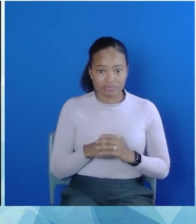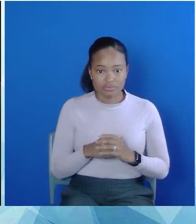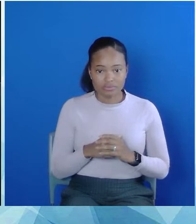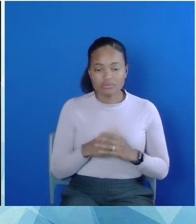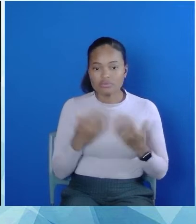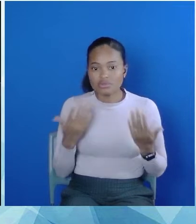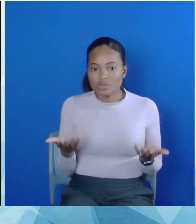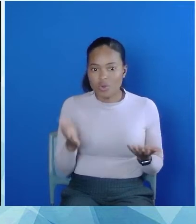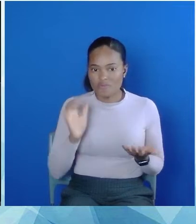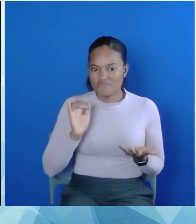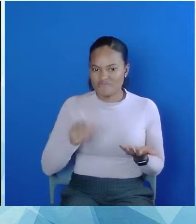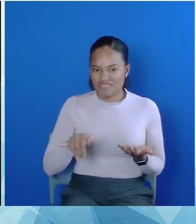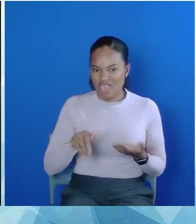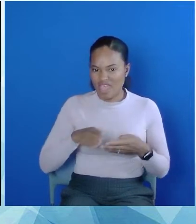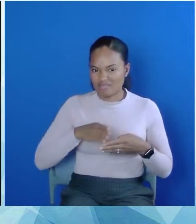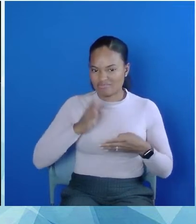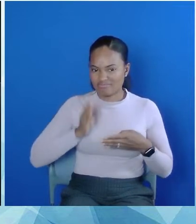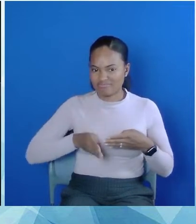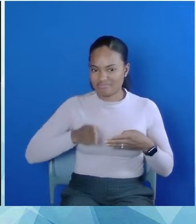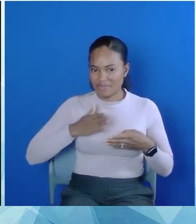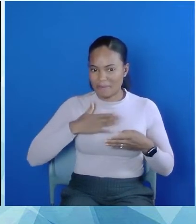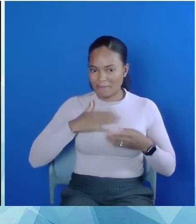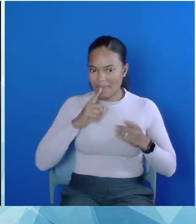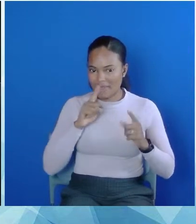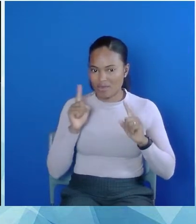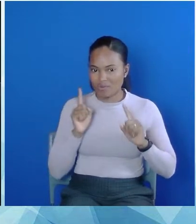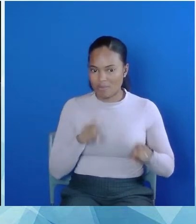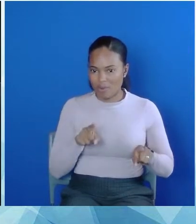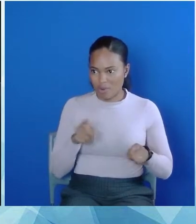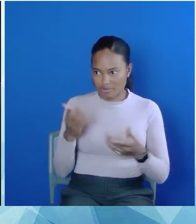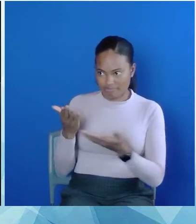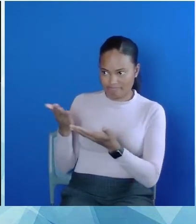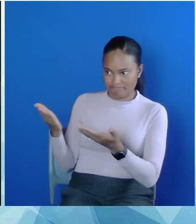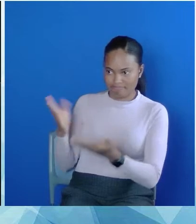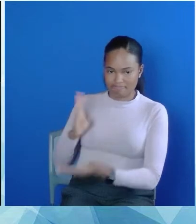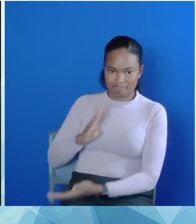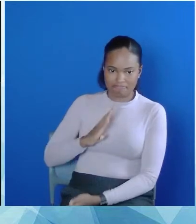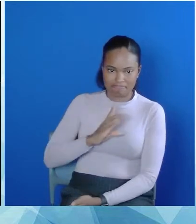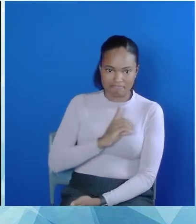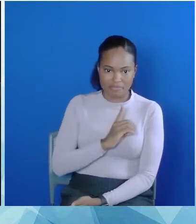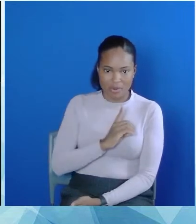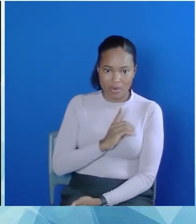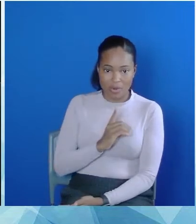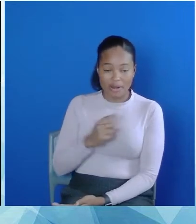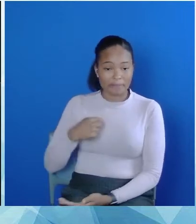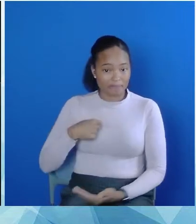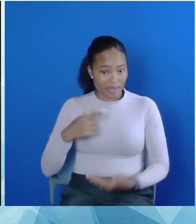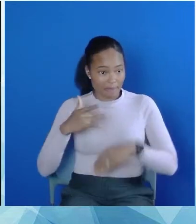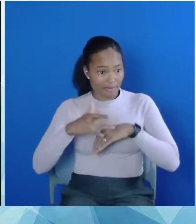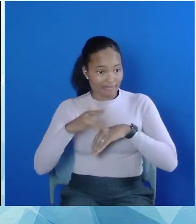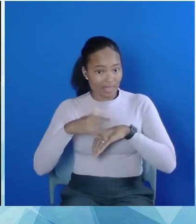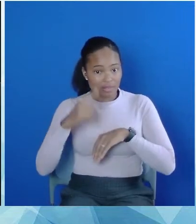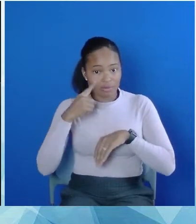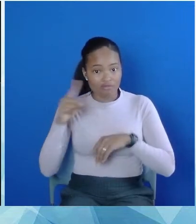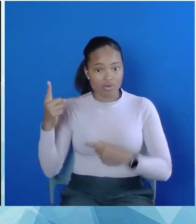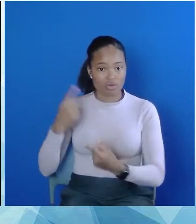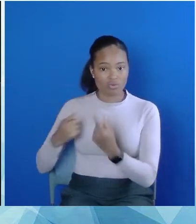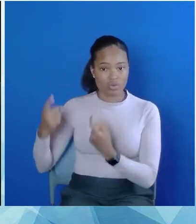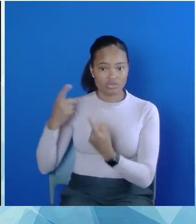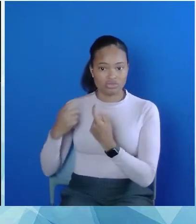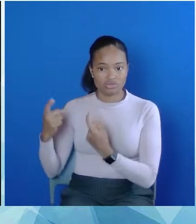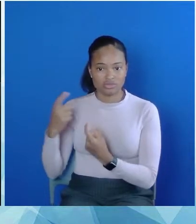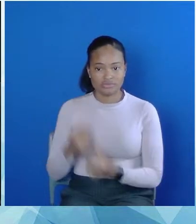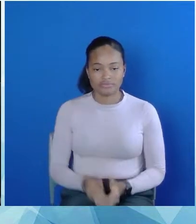So that concludes my report to the board. I'm now available if you have any questions.